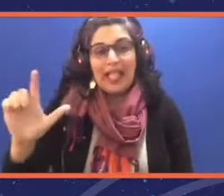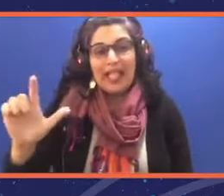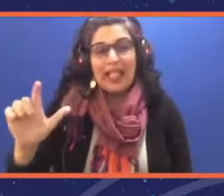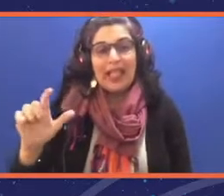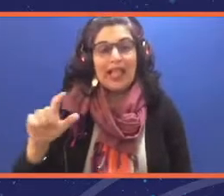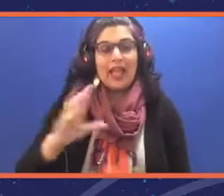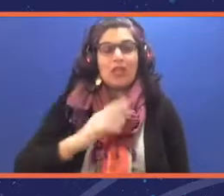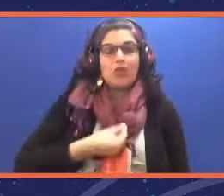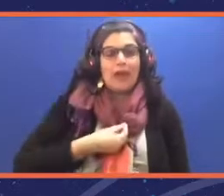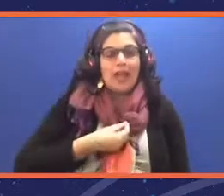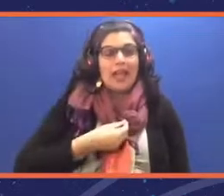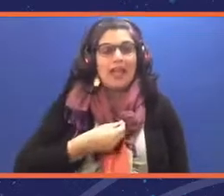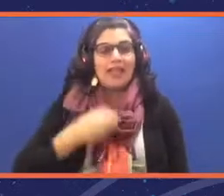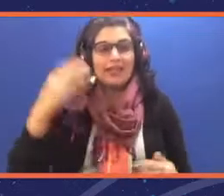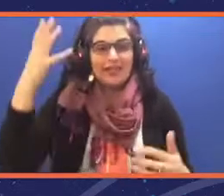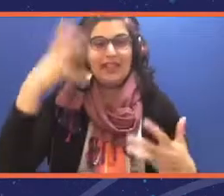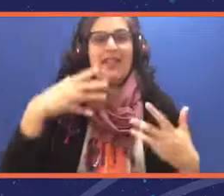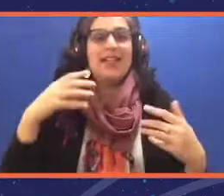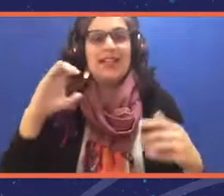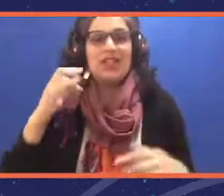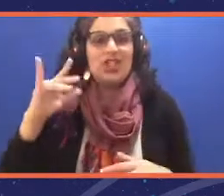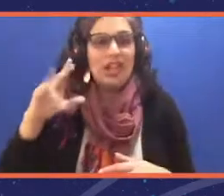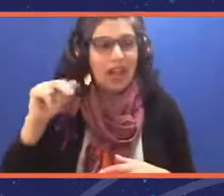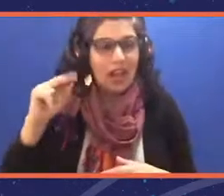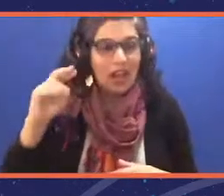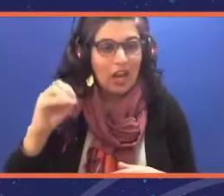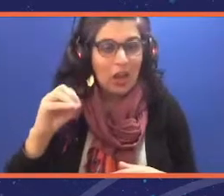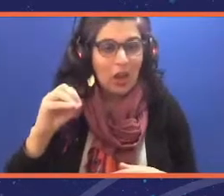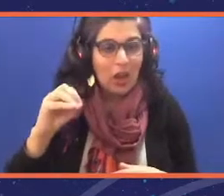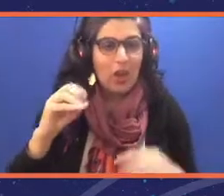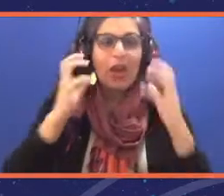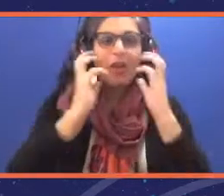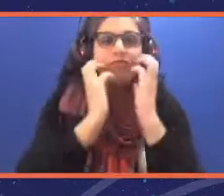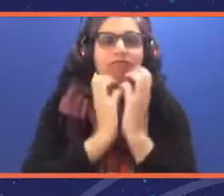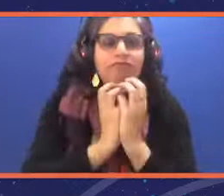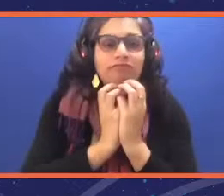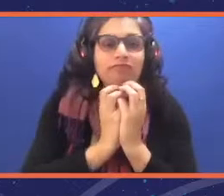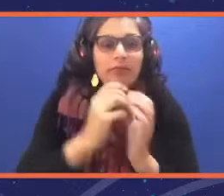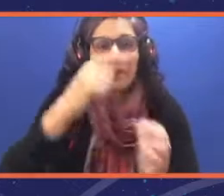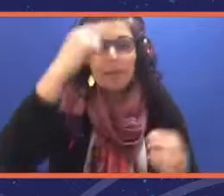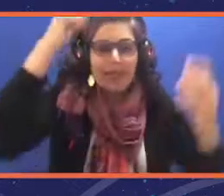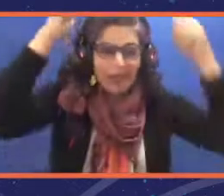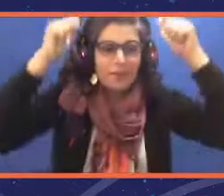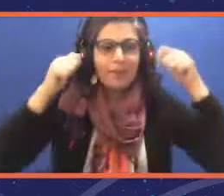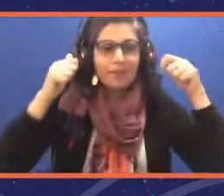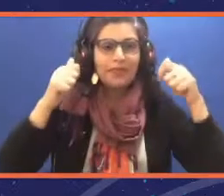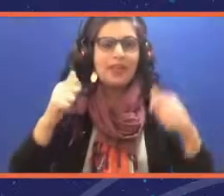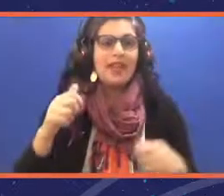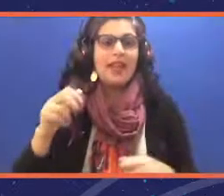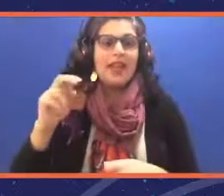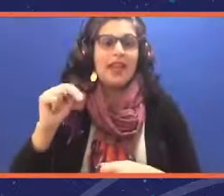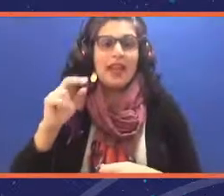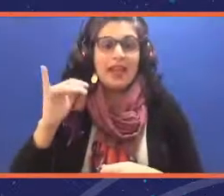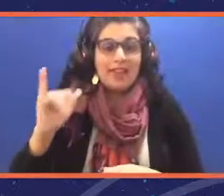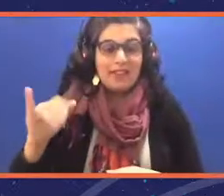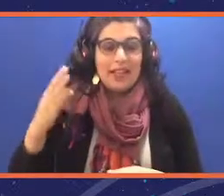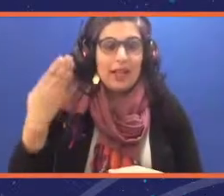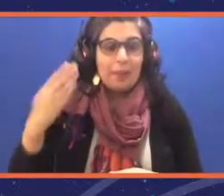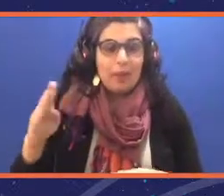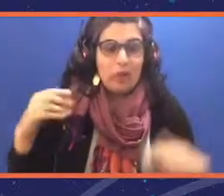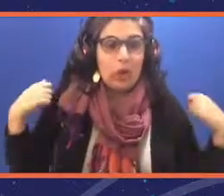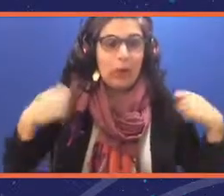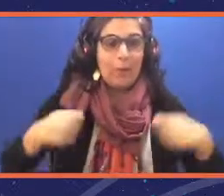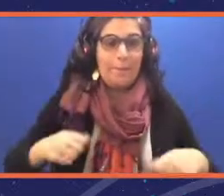Chicano. I have a beard and a black beanie with a patterned navy blue shirt on with a white wall behind me and a beautiful